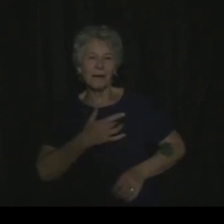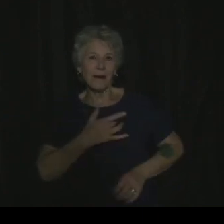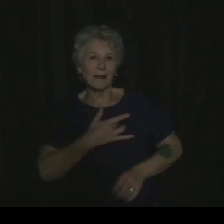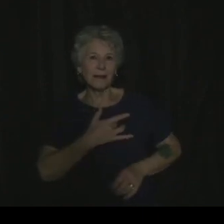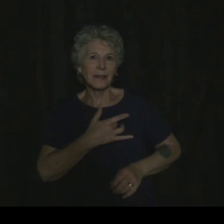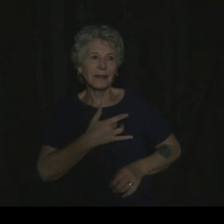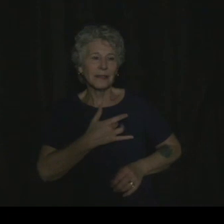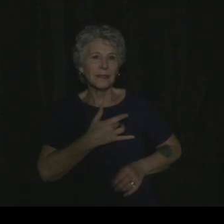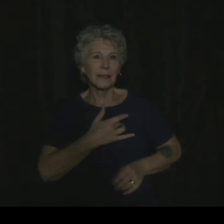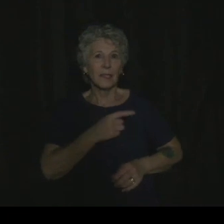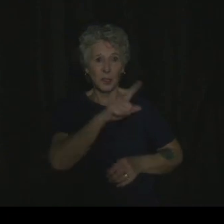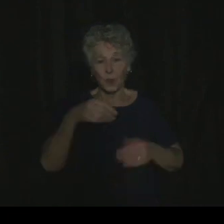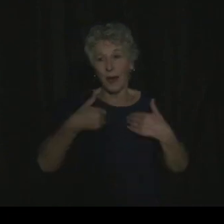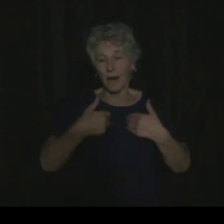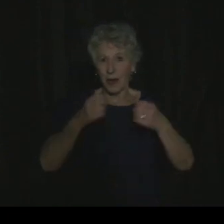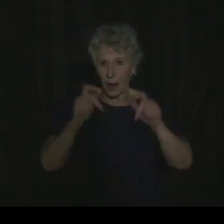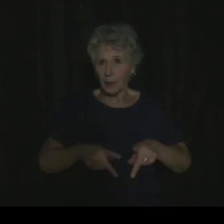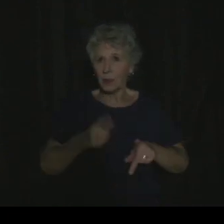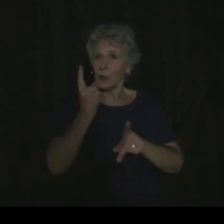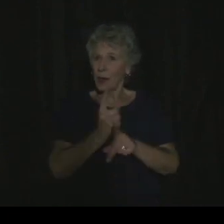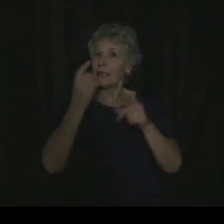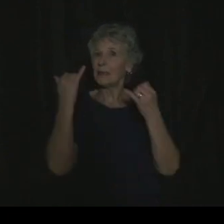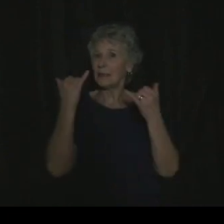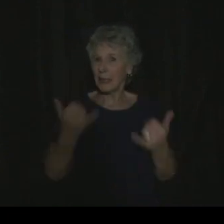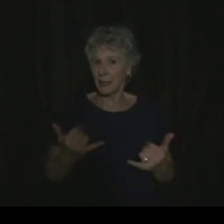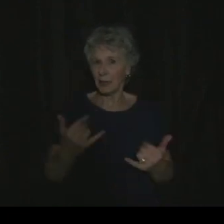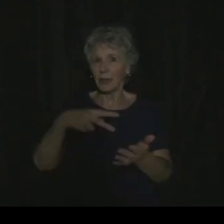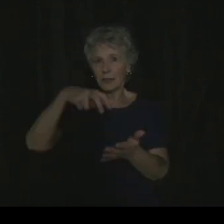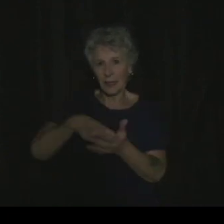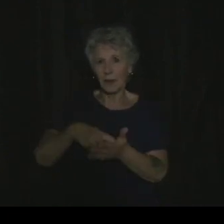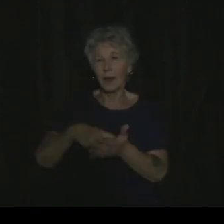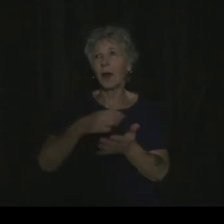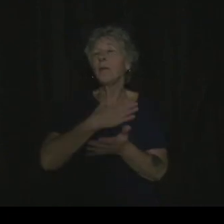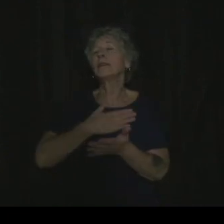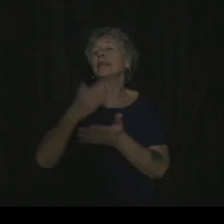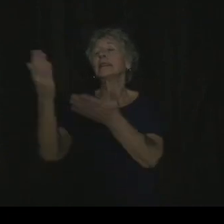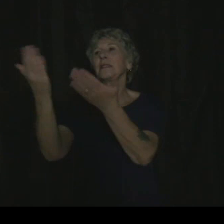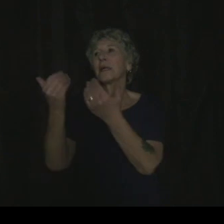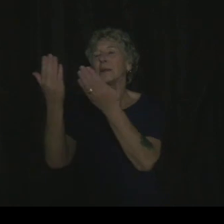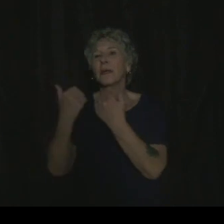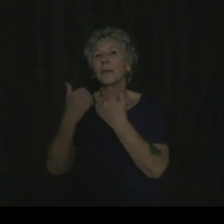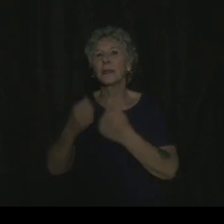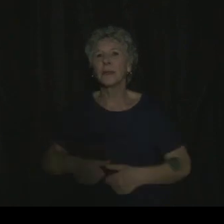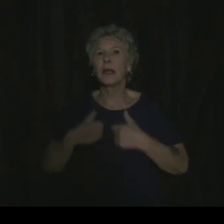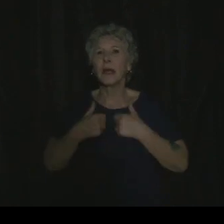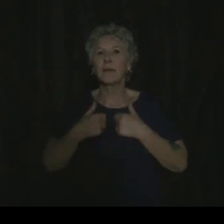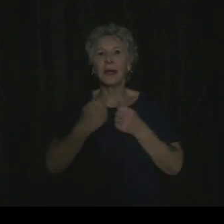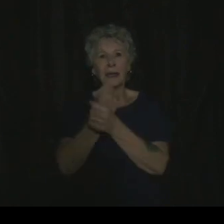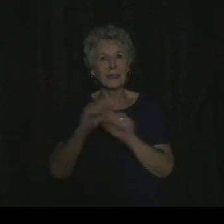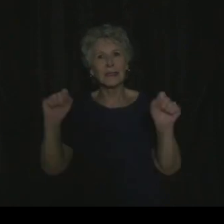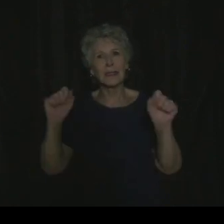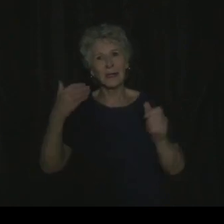you have the opportunity today to get on your knees and ask him to be your personal savior, like he did for